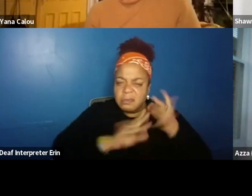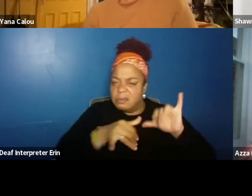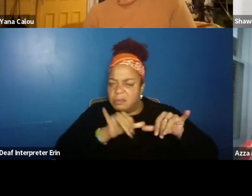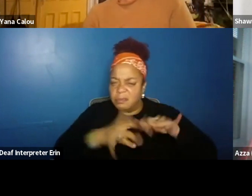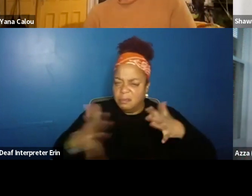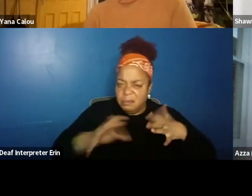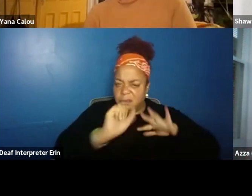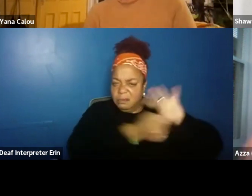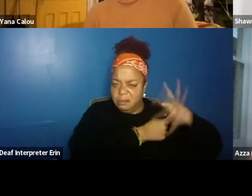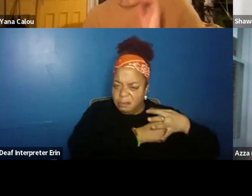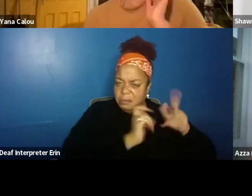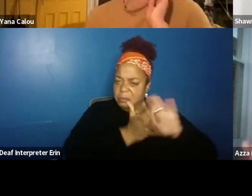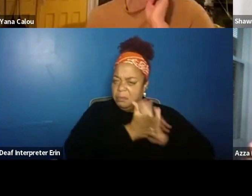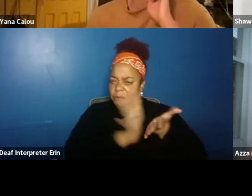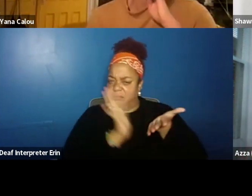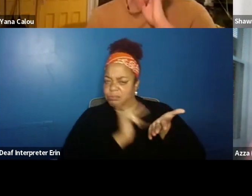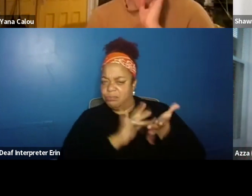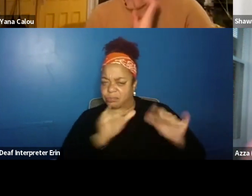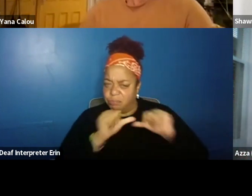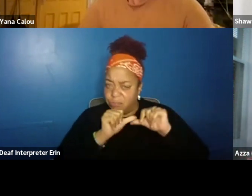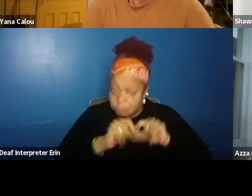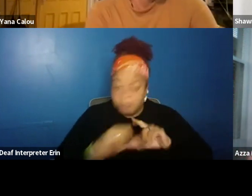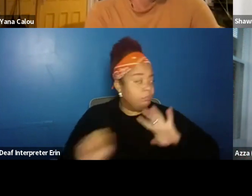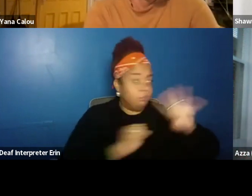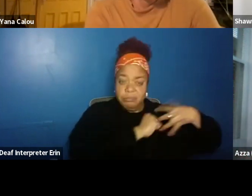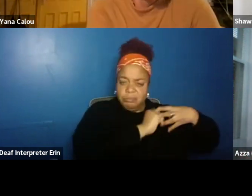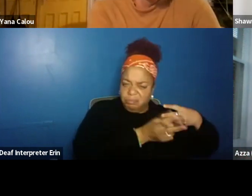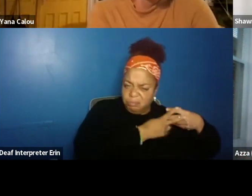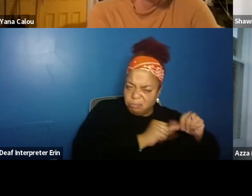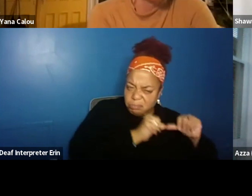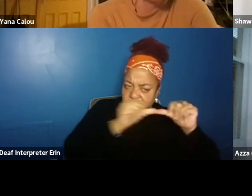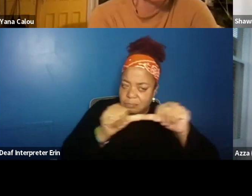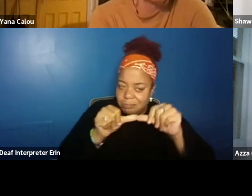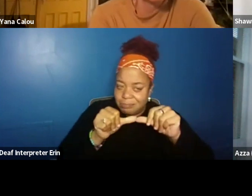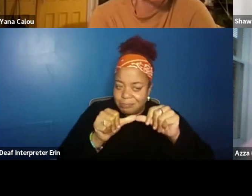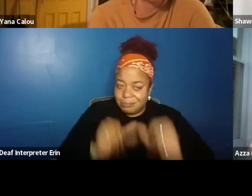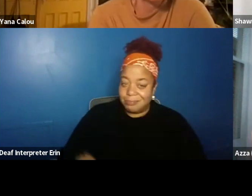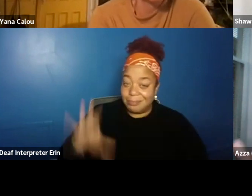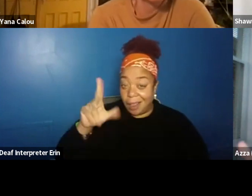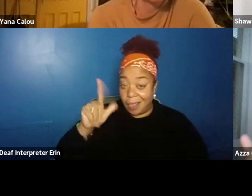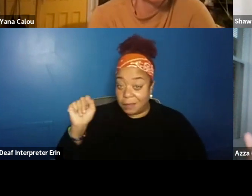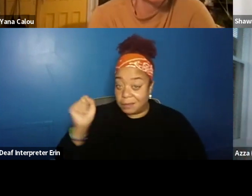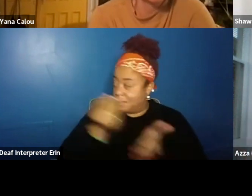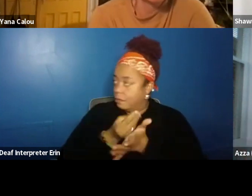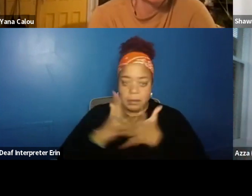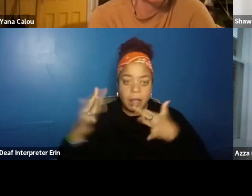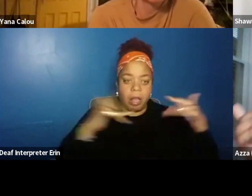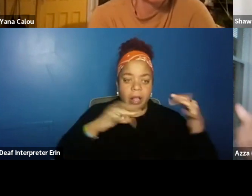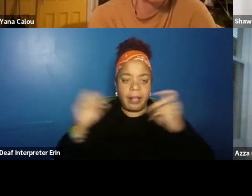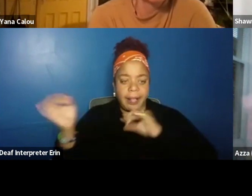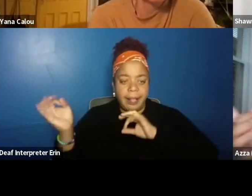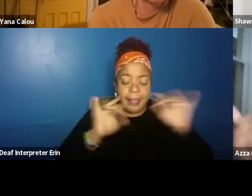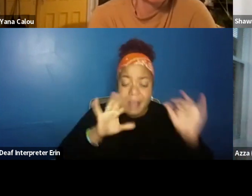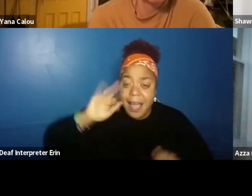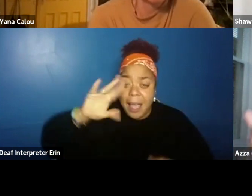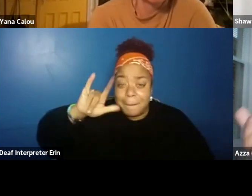as much tools of class war and ableism and anti-Blackness as are the ways that people are facing the